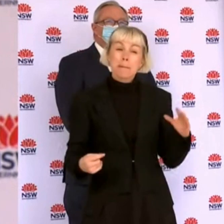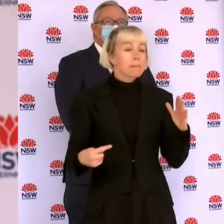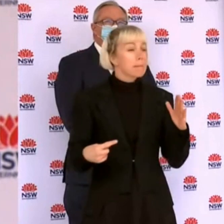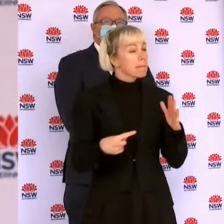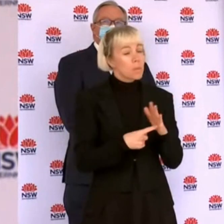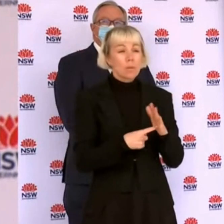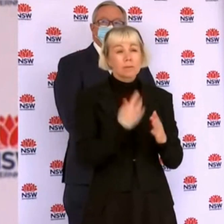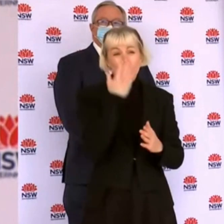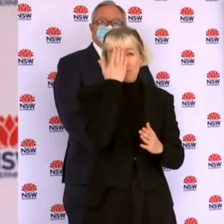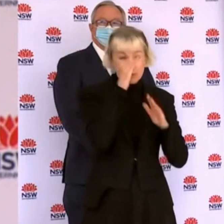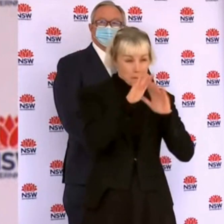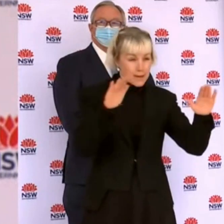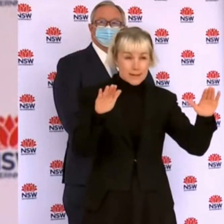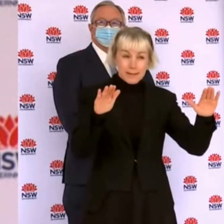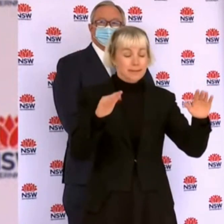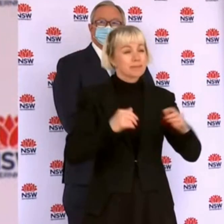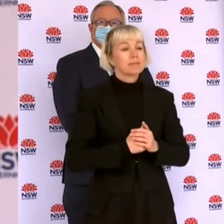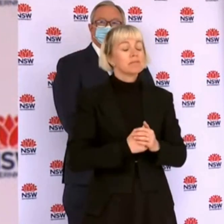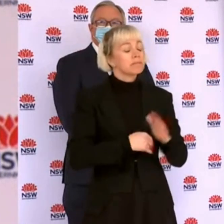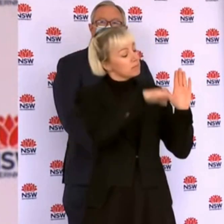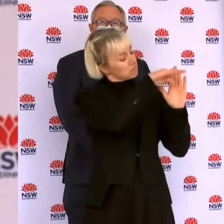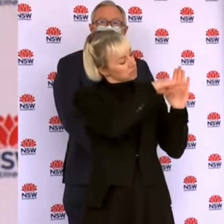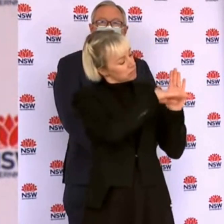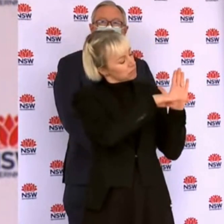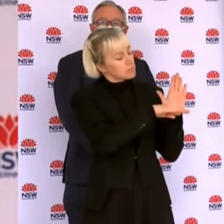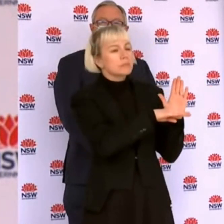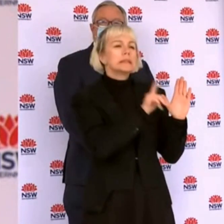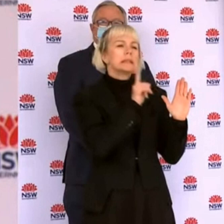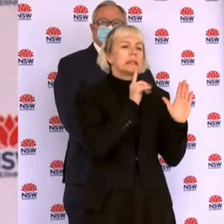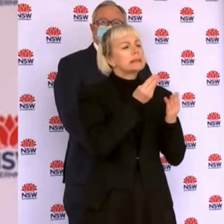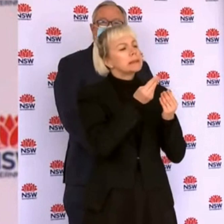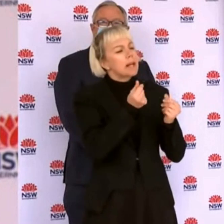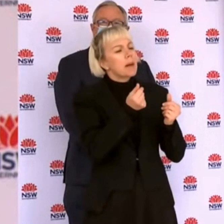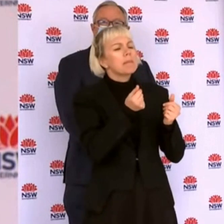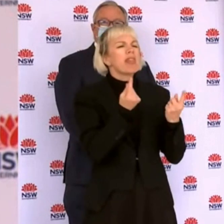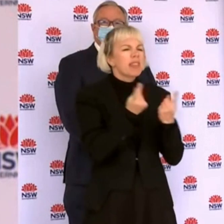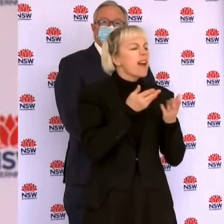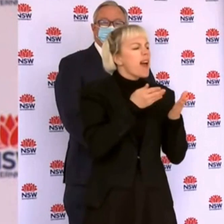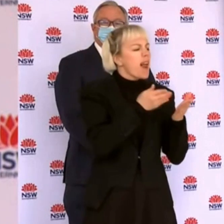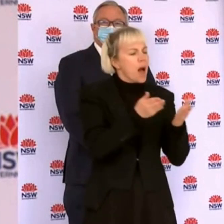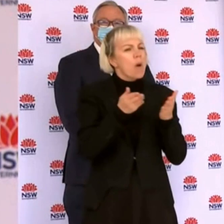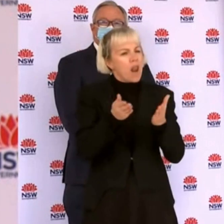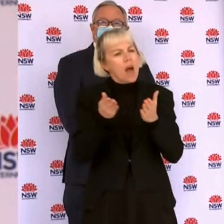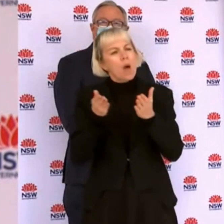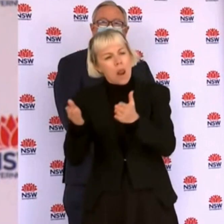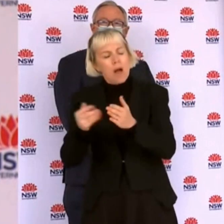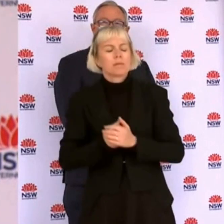orders permit certain activities, but what we're asking the community to